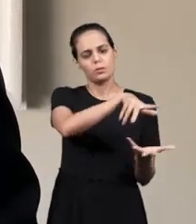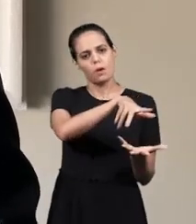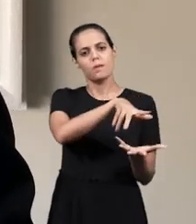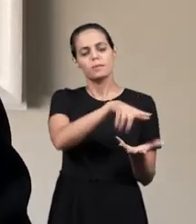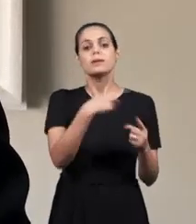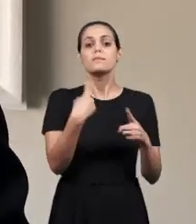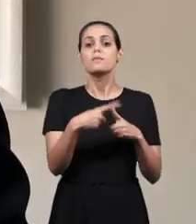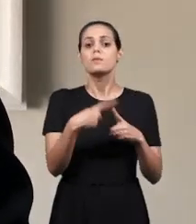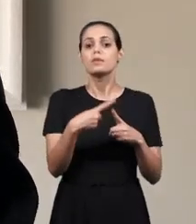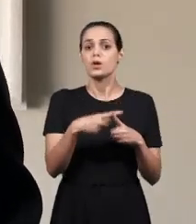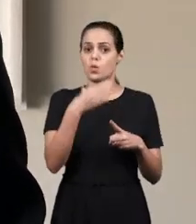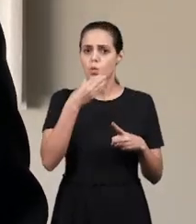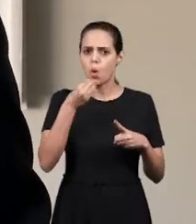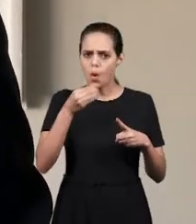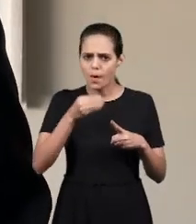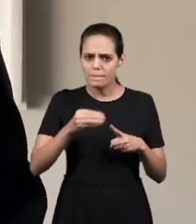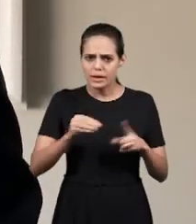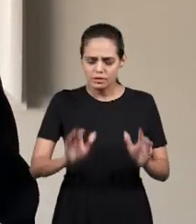clay.